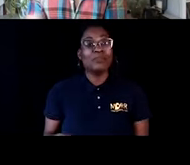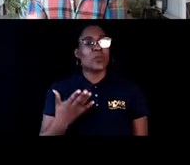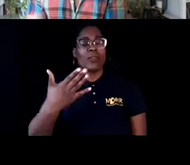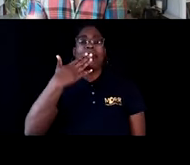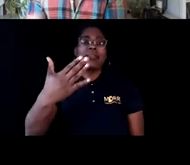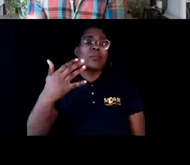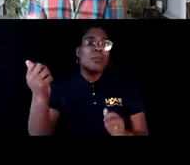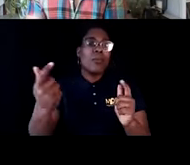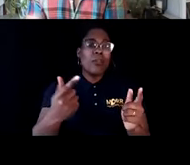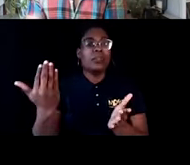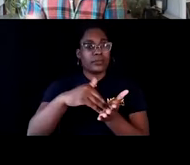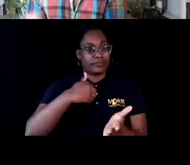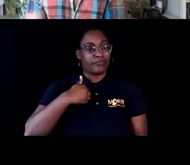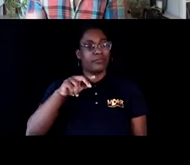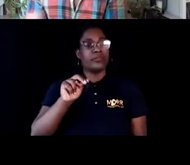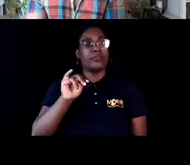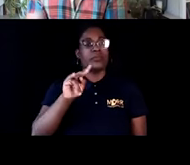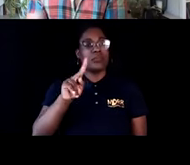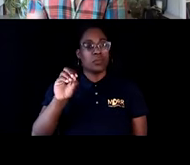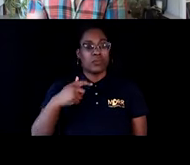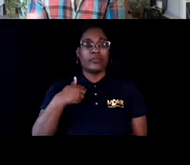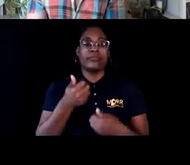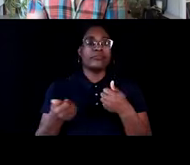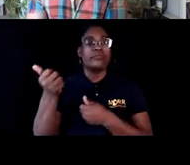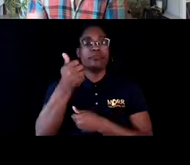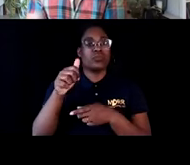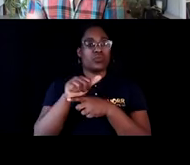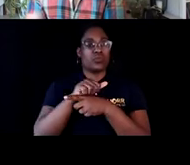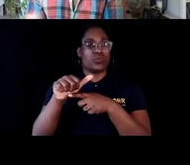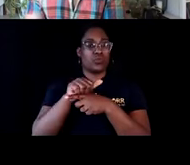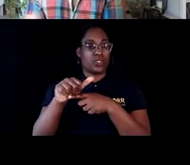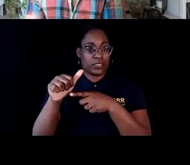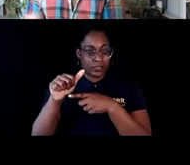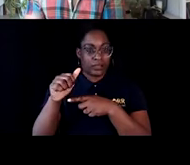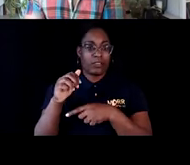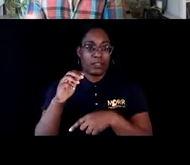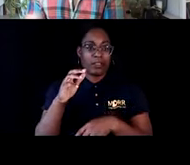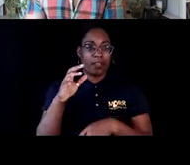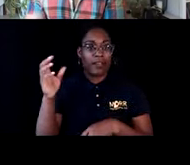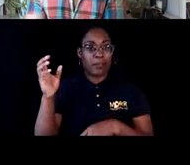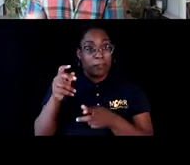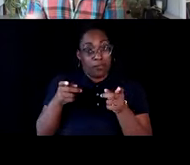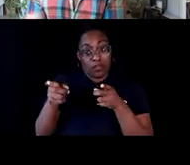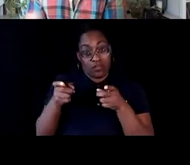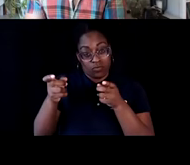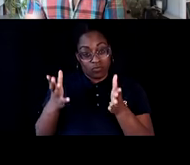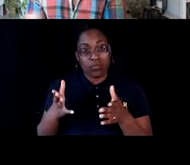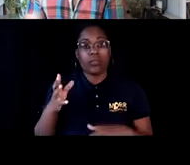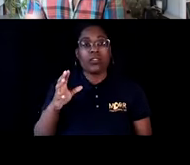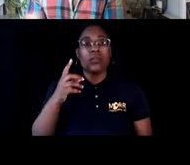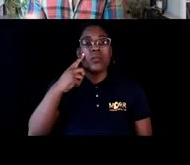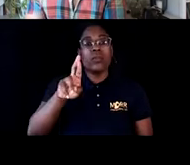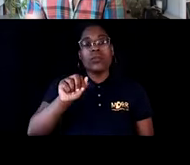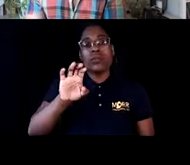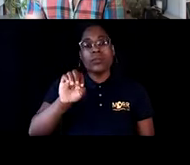Nico. I am the senior training and client engagement manager at Race Forward, and also